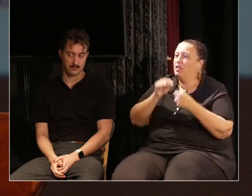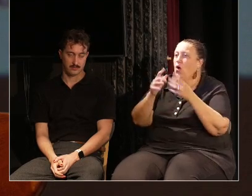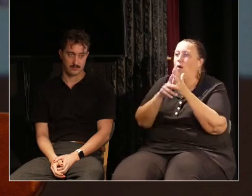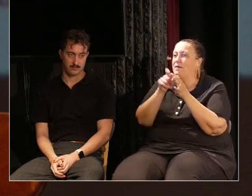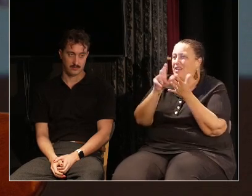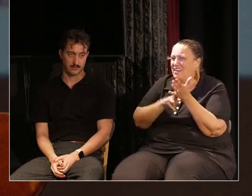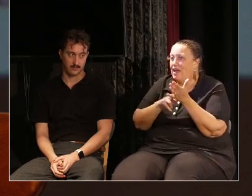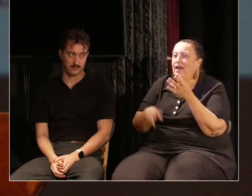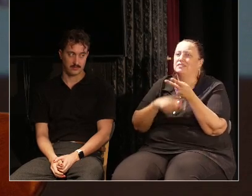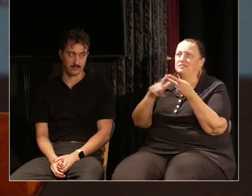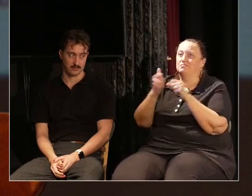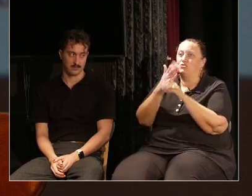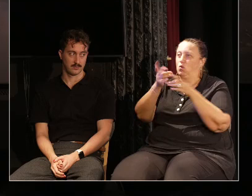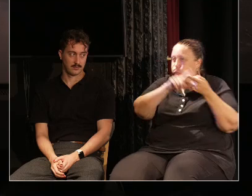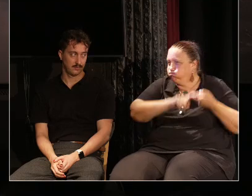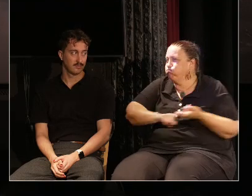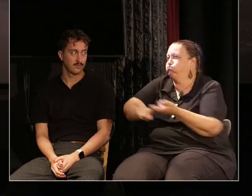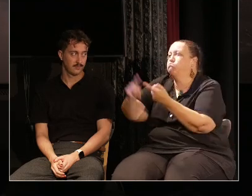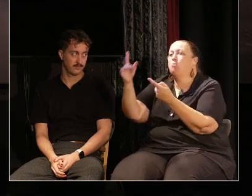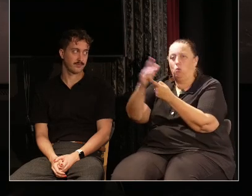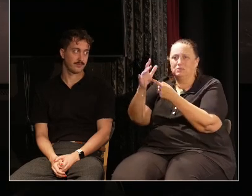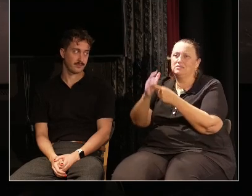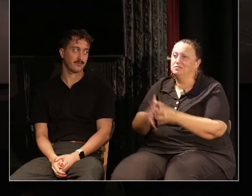that is really important as well. Thank you.